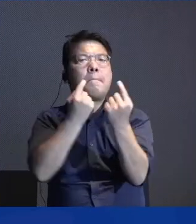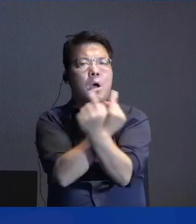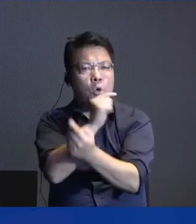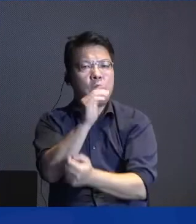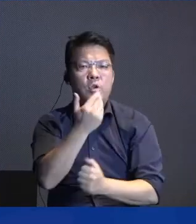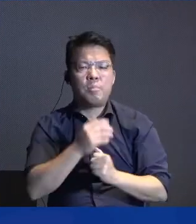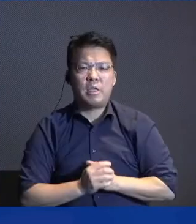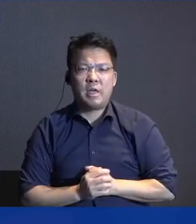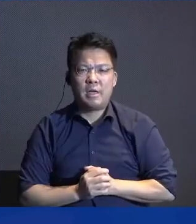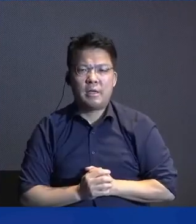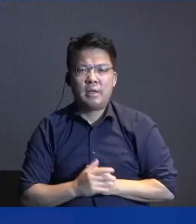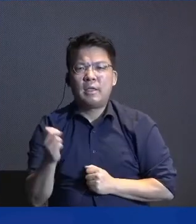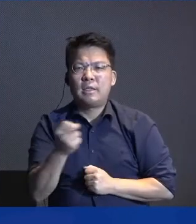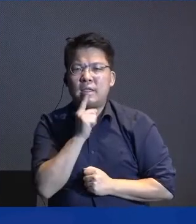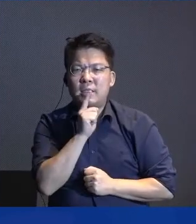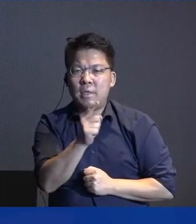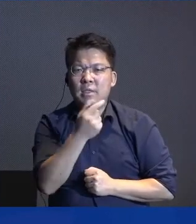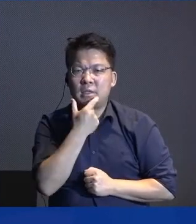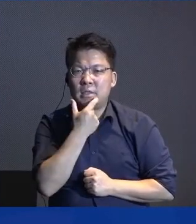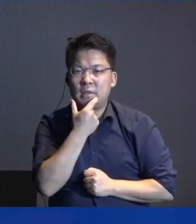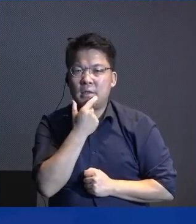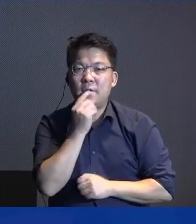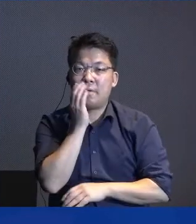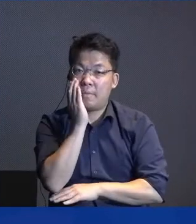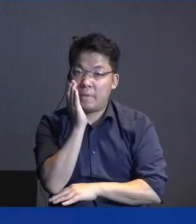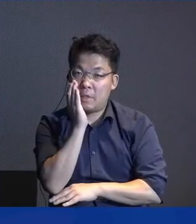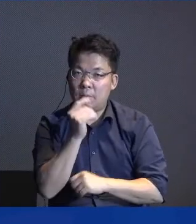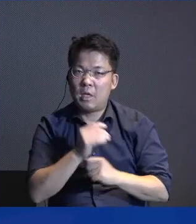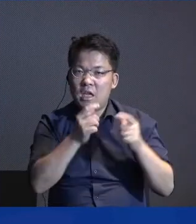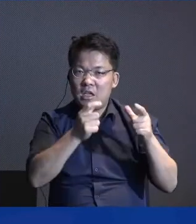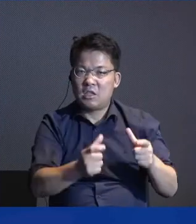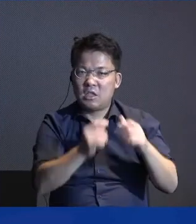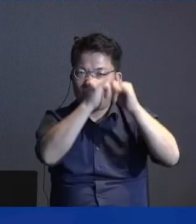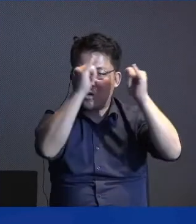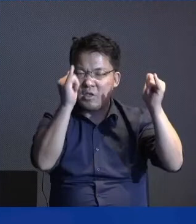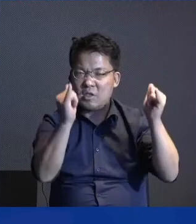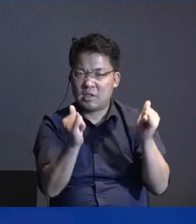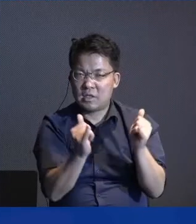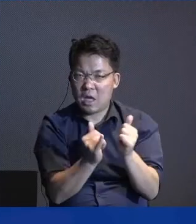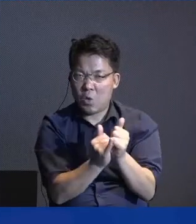the community level effort that we promote